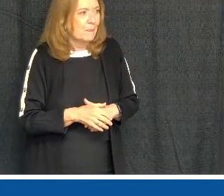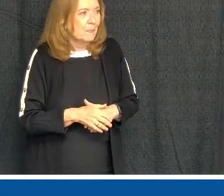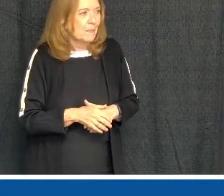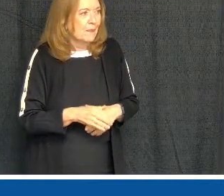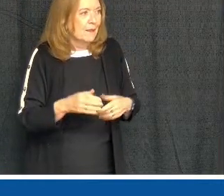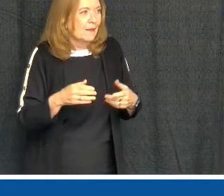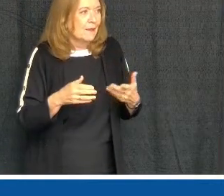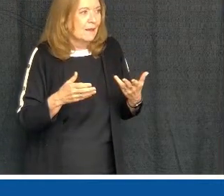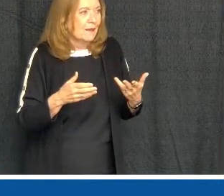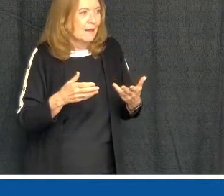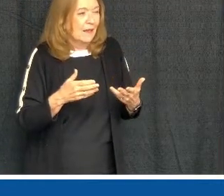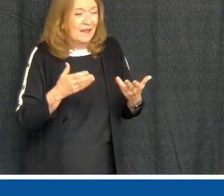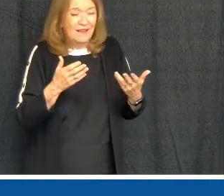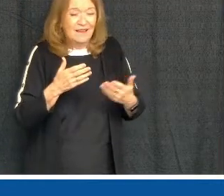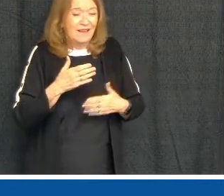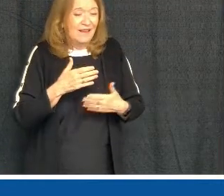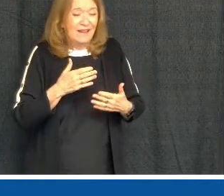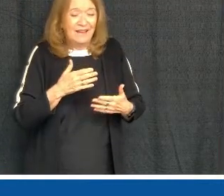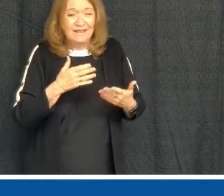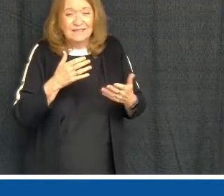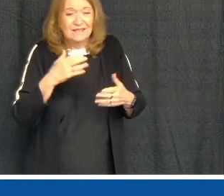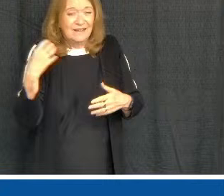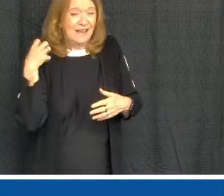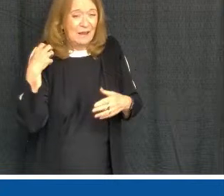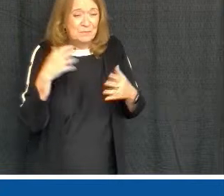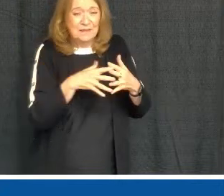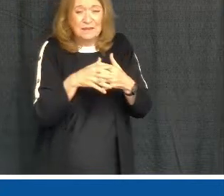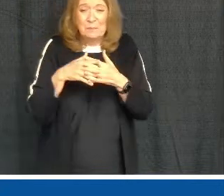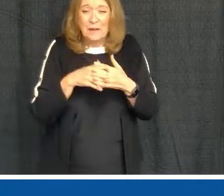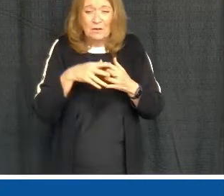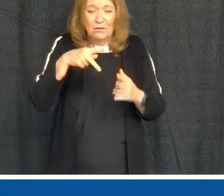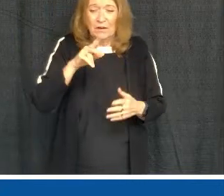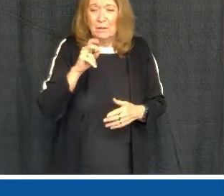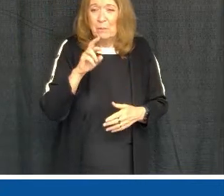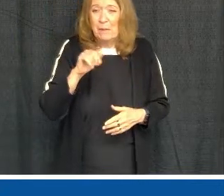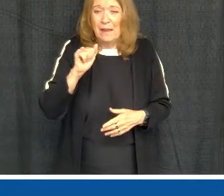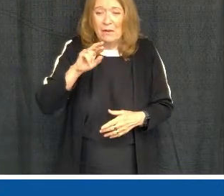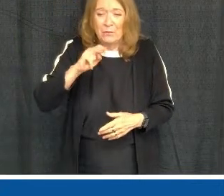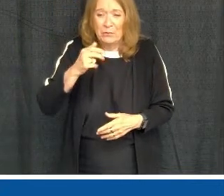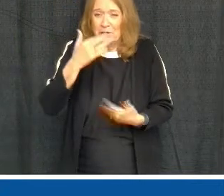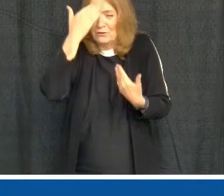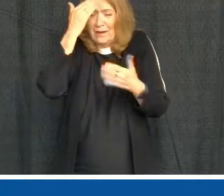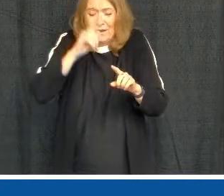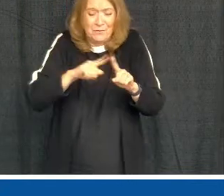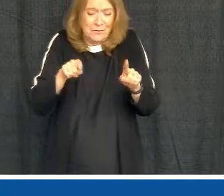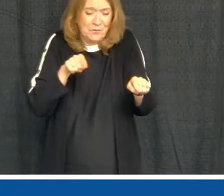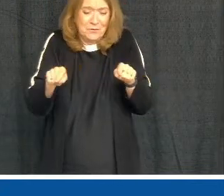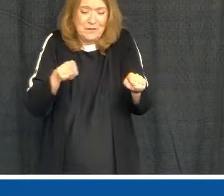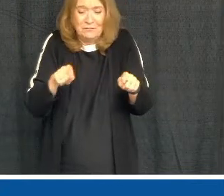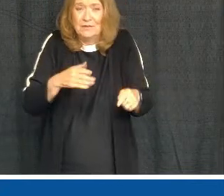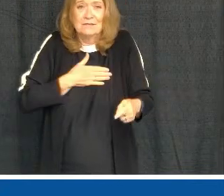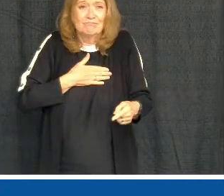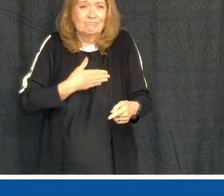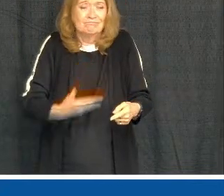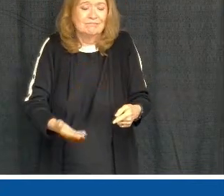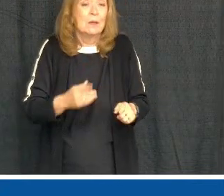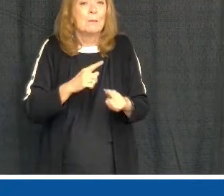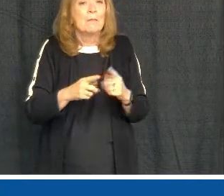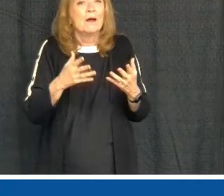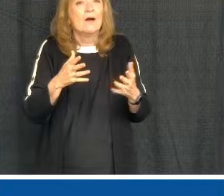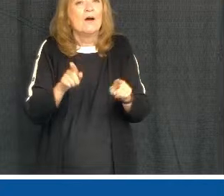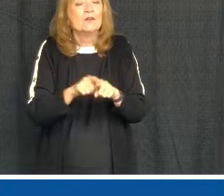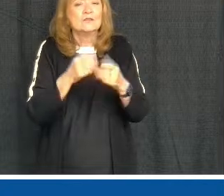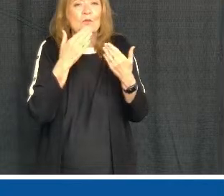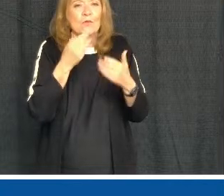Captain America Power Ranger, I couldn't tell the difference. I'll admit it publicly. But I also want to extend a thank you to my